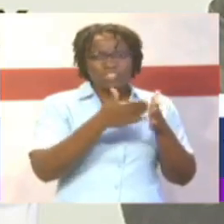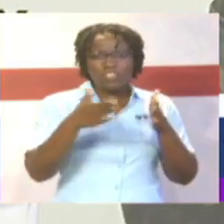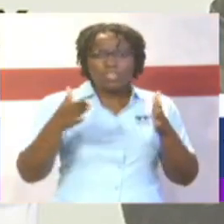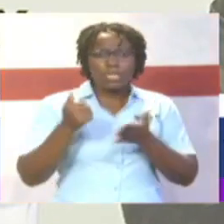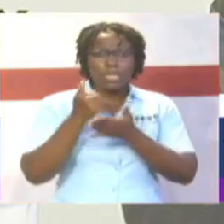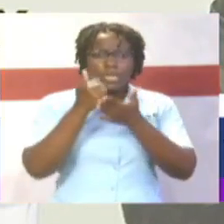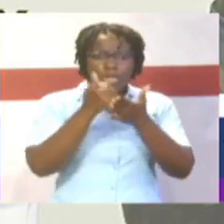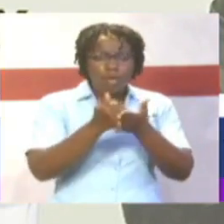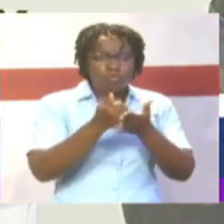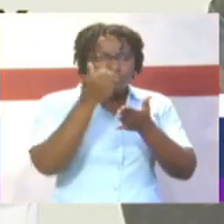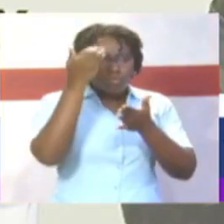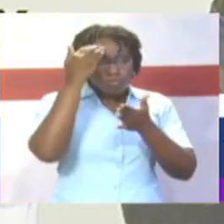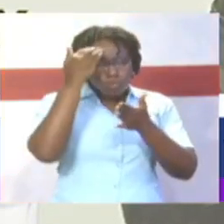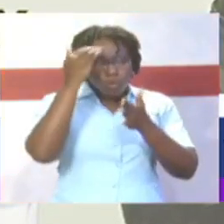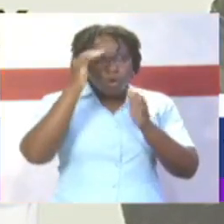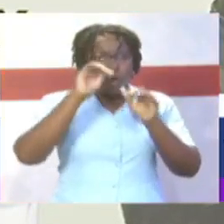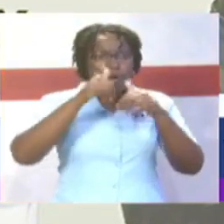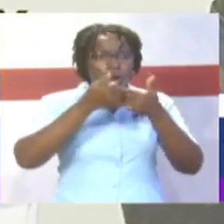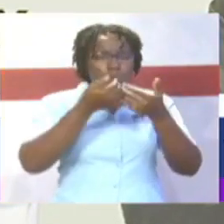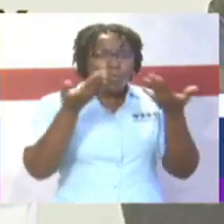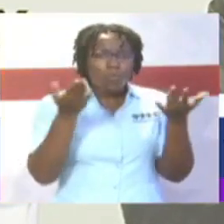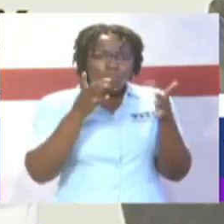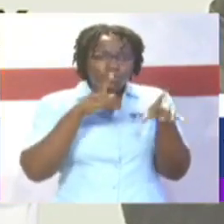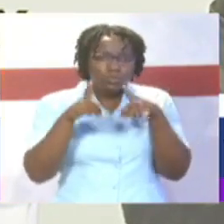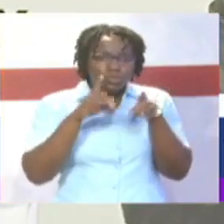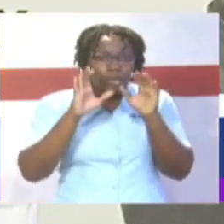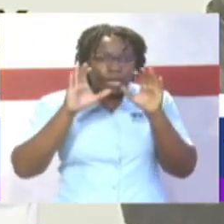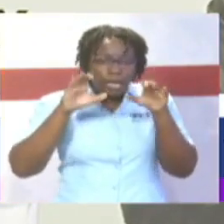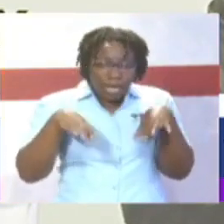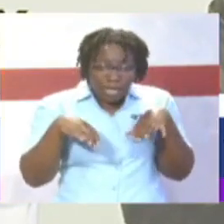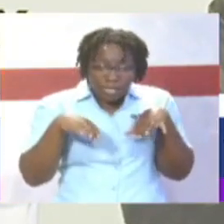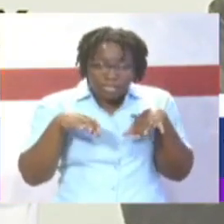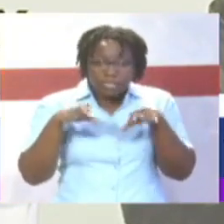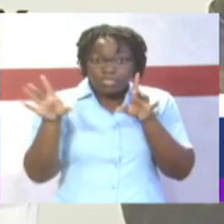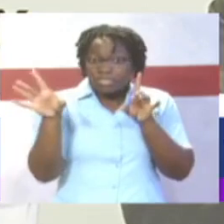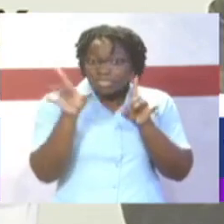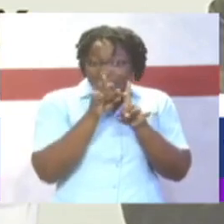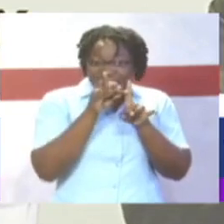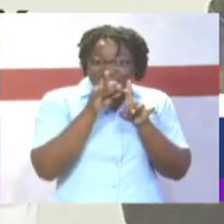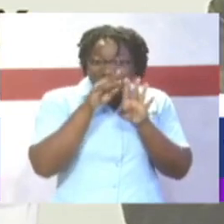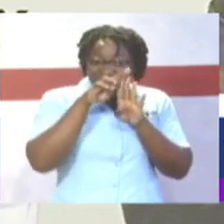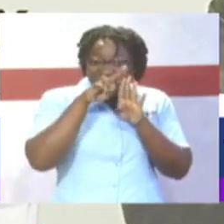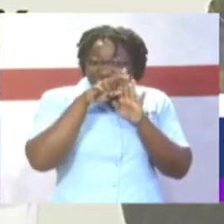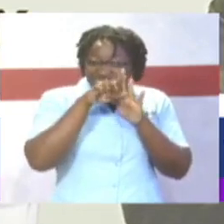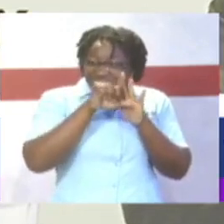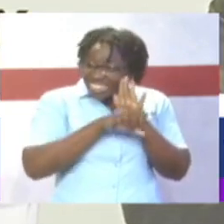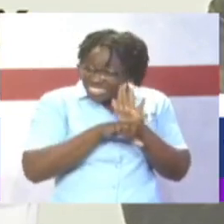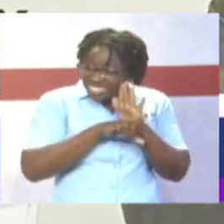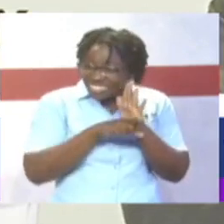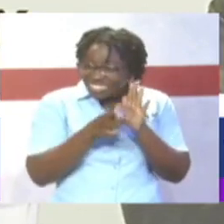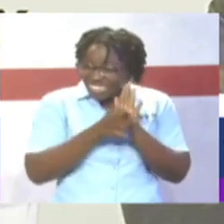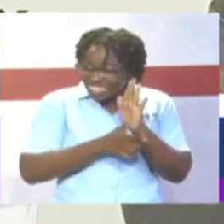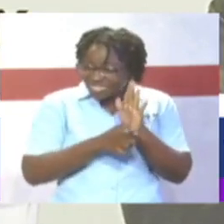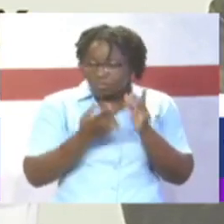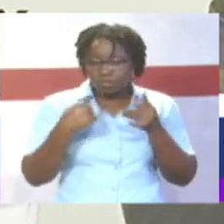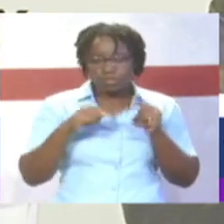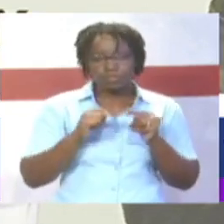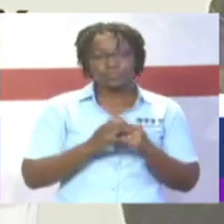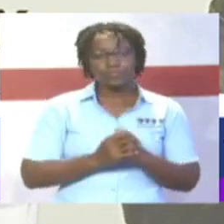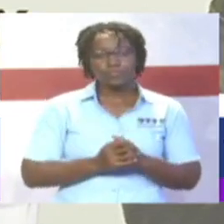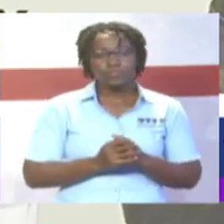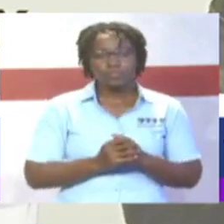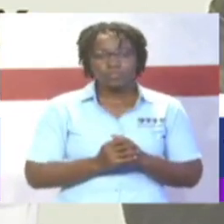of transmission, even as we move about more, engage in more economic activity, and those guidelines haven't